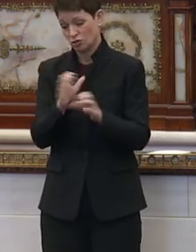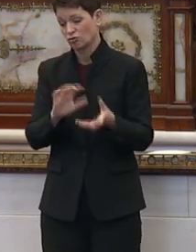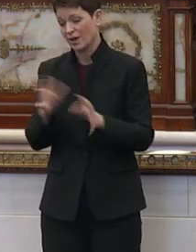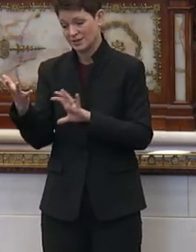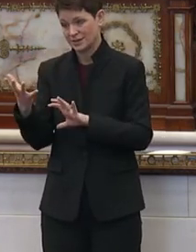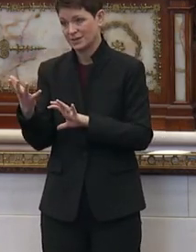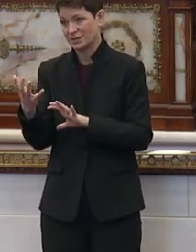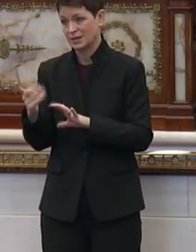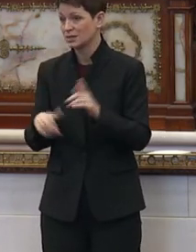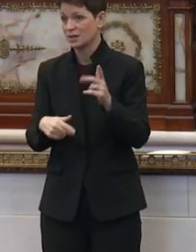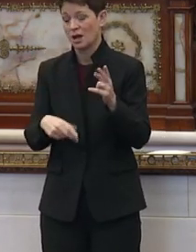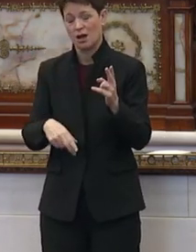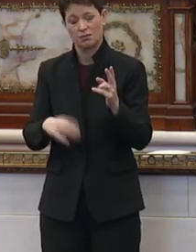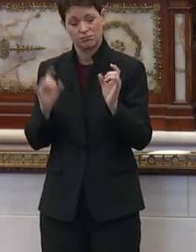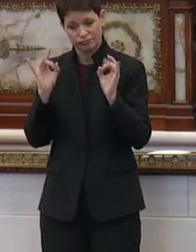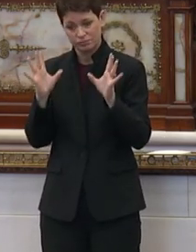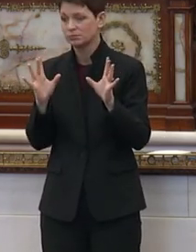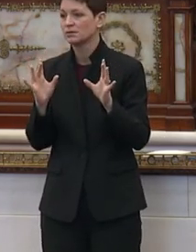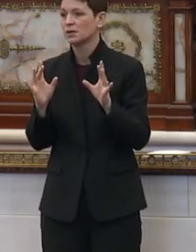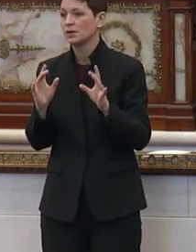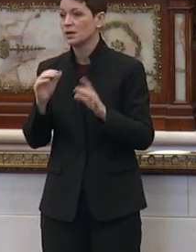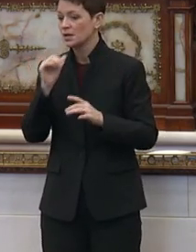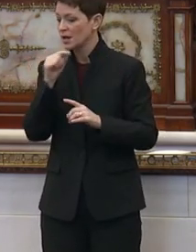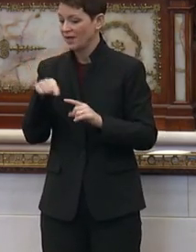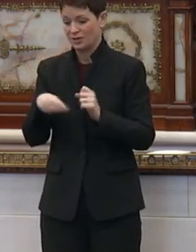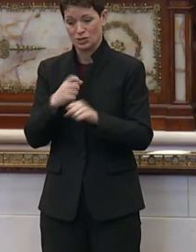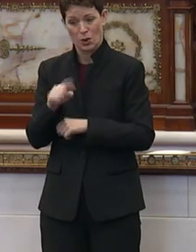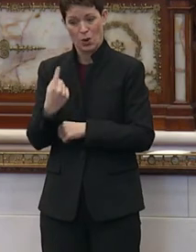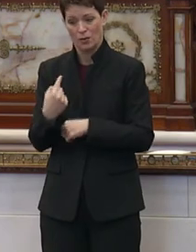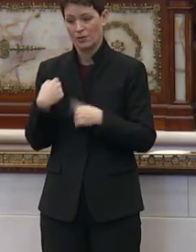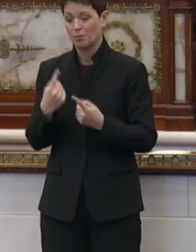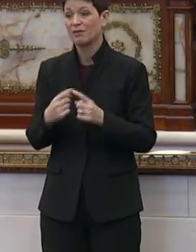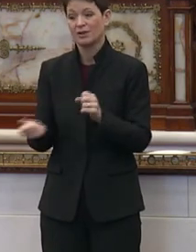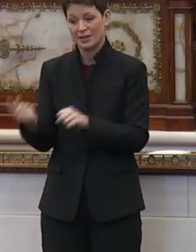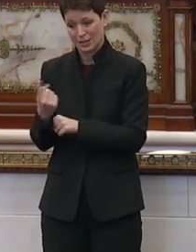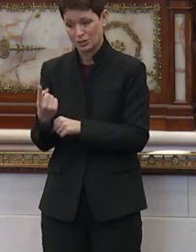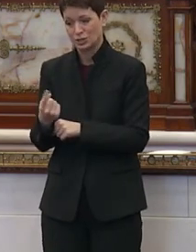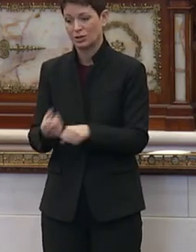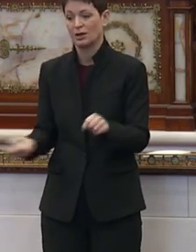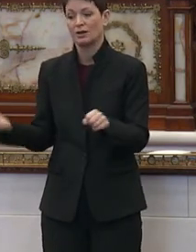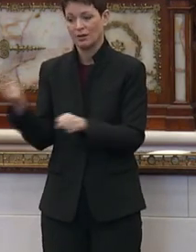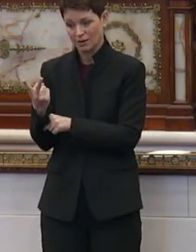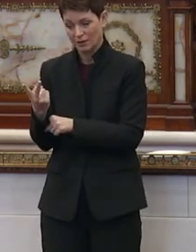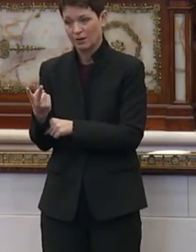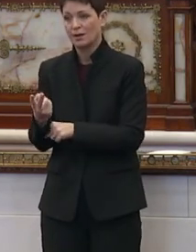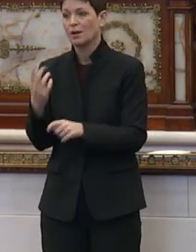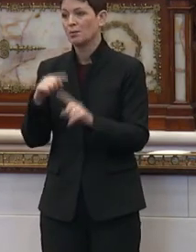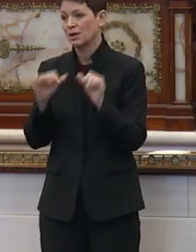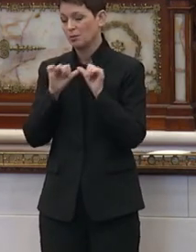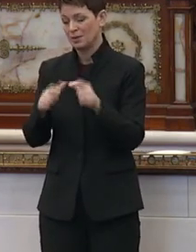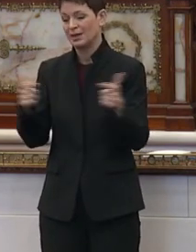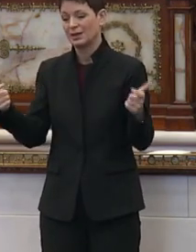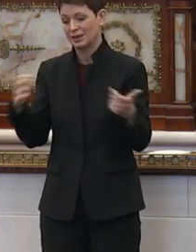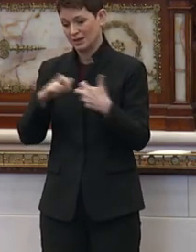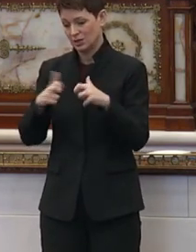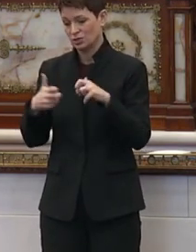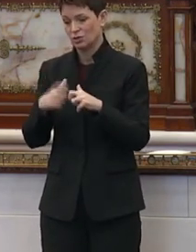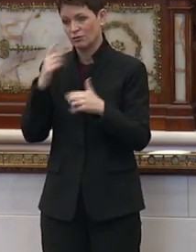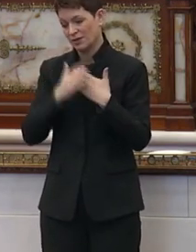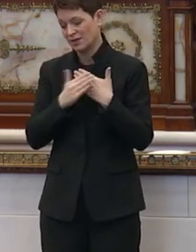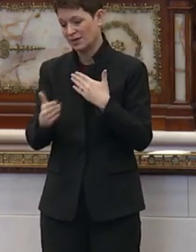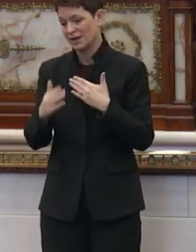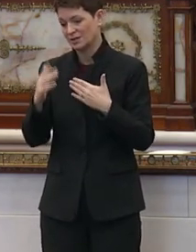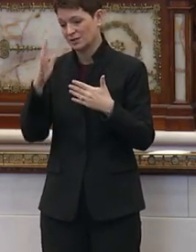of gargantuan proportions. It's not only for this year, but it will be for next year, and it will certainly be a major issue for the